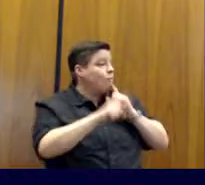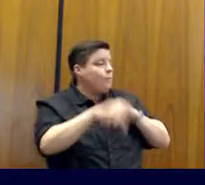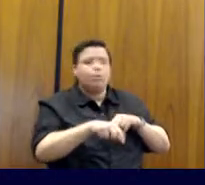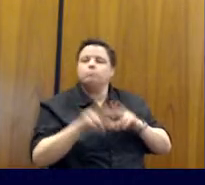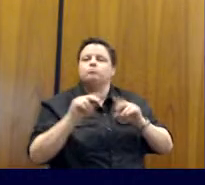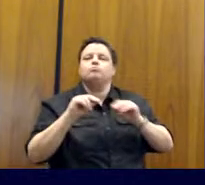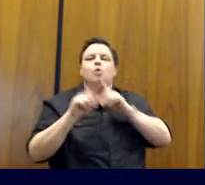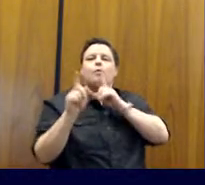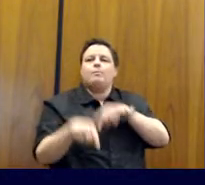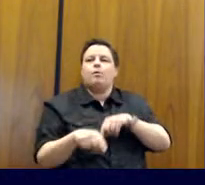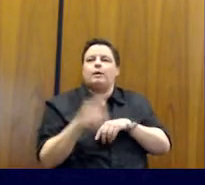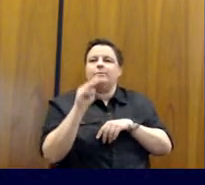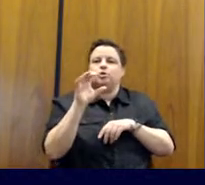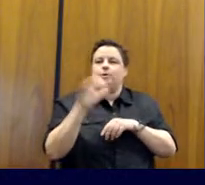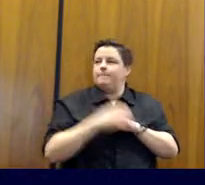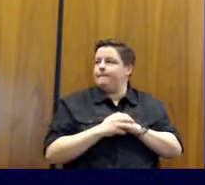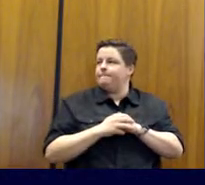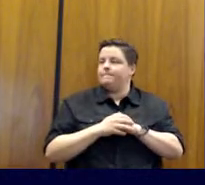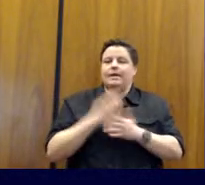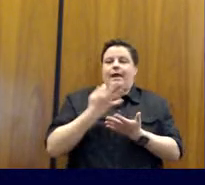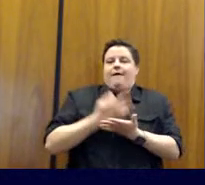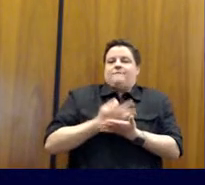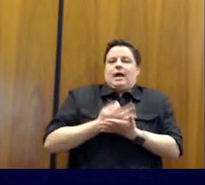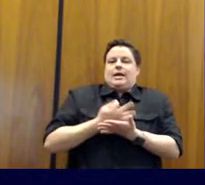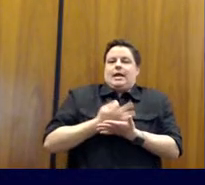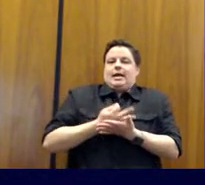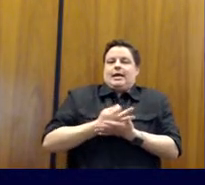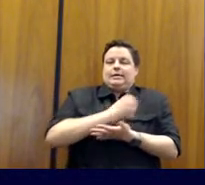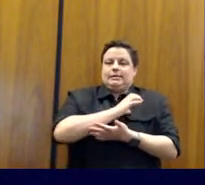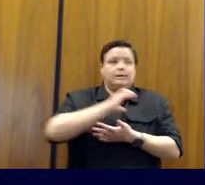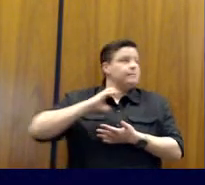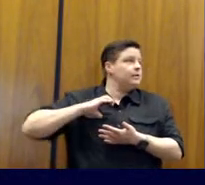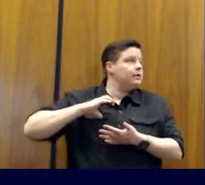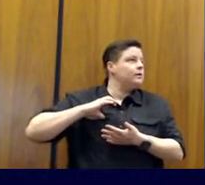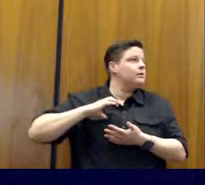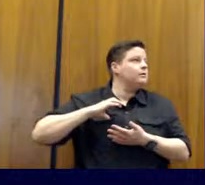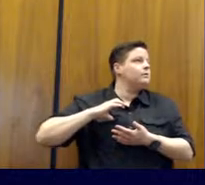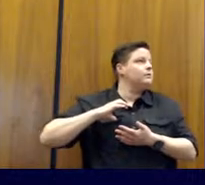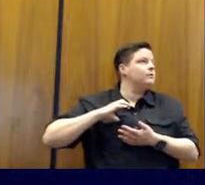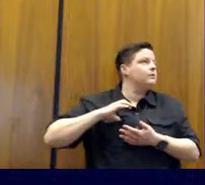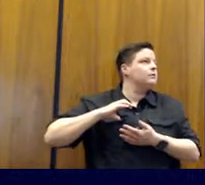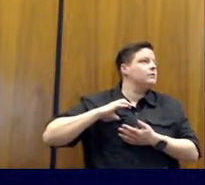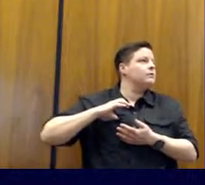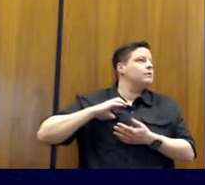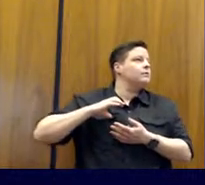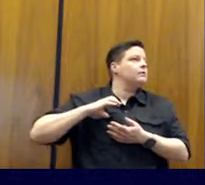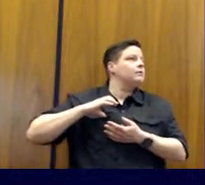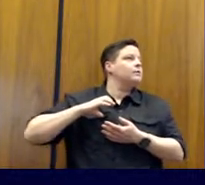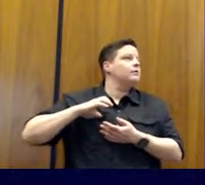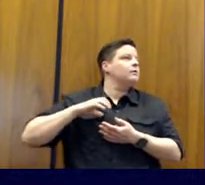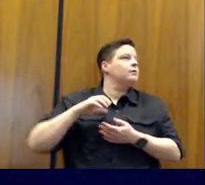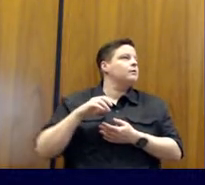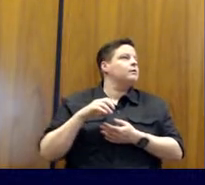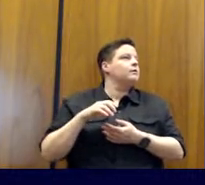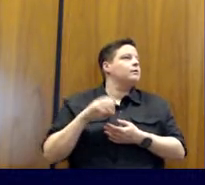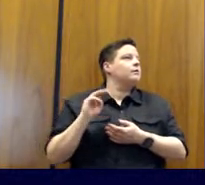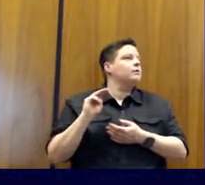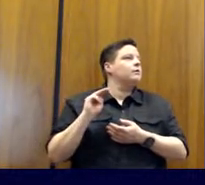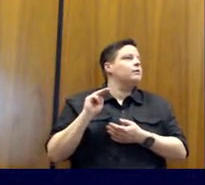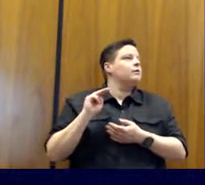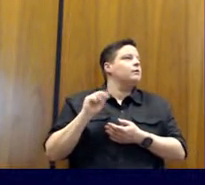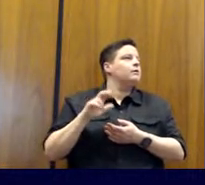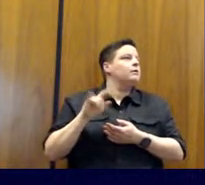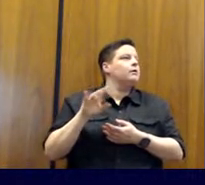you. Finance Committee, Chairperson Martin Kuzno, Vice